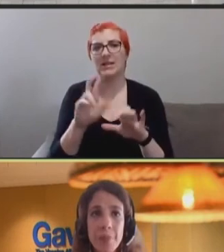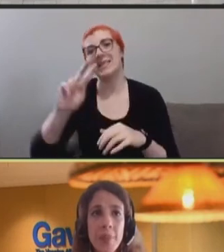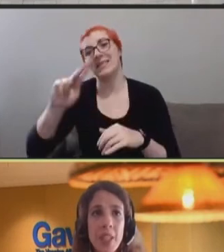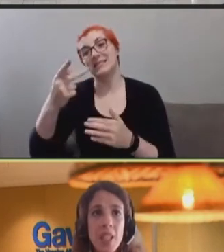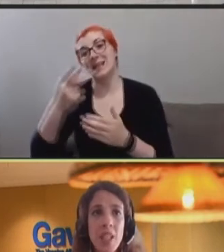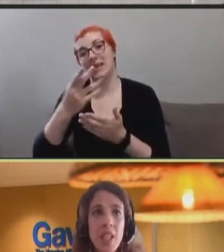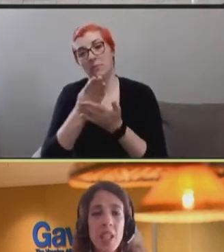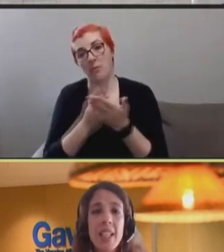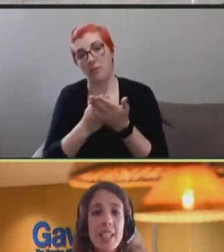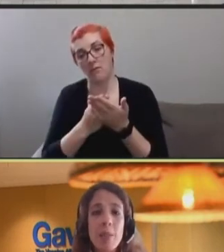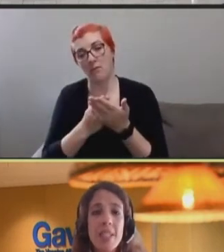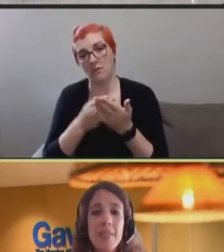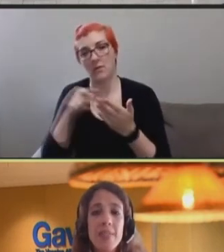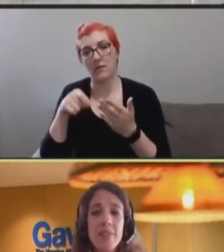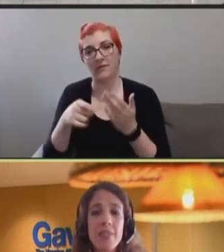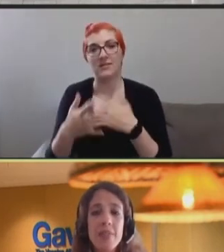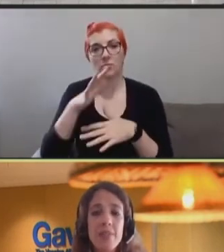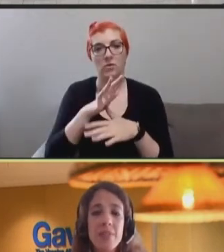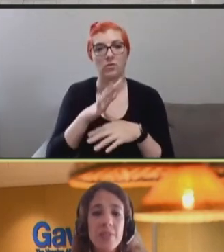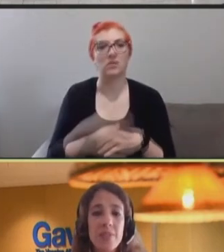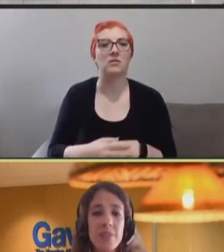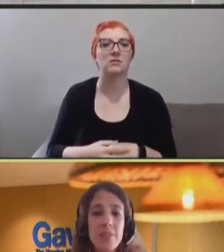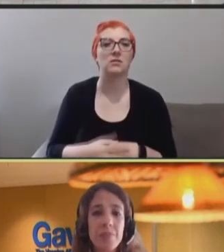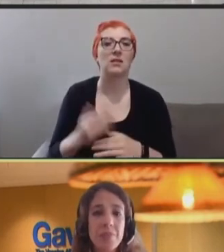prioritization. Next slide, please.